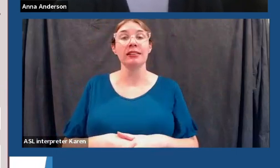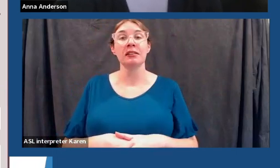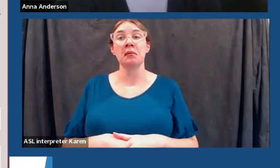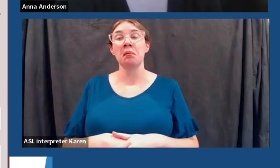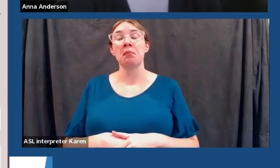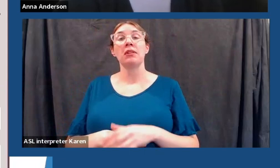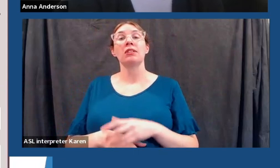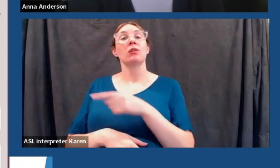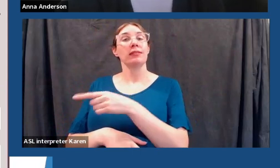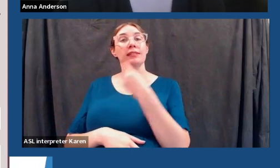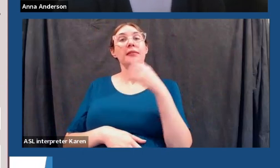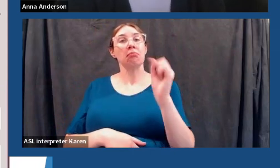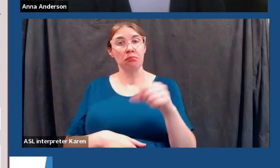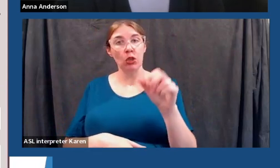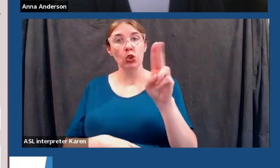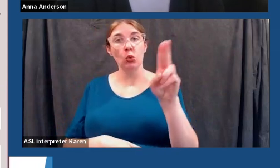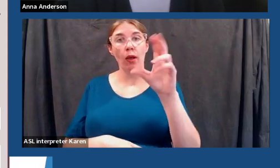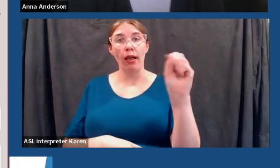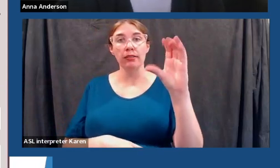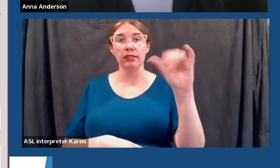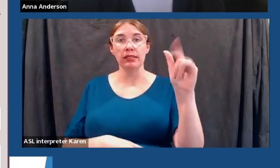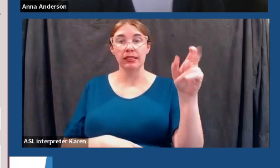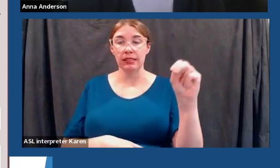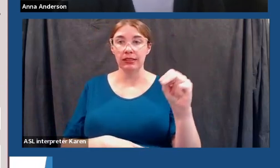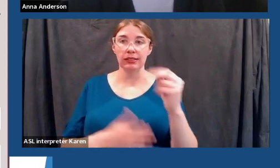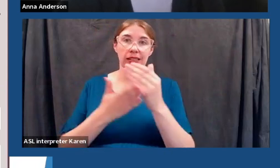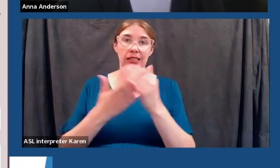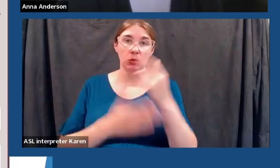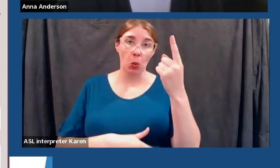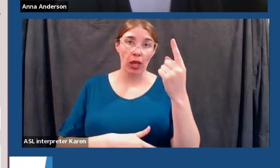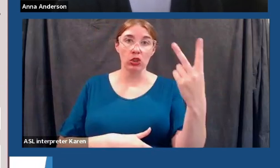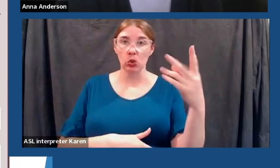US citizen and all of the above in steps 1 and 2 is true.